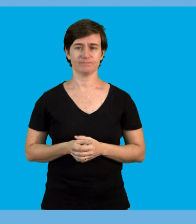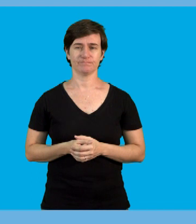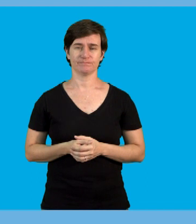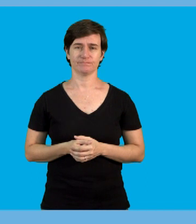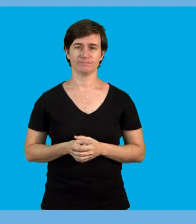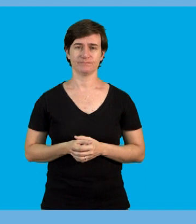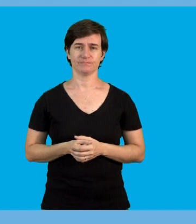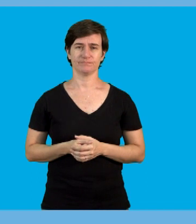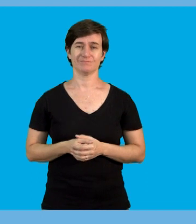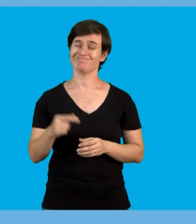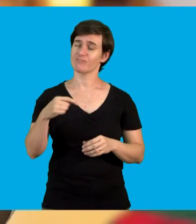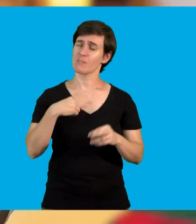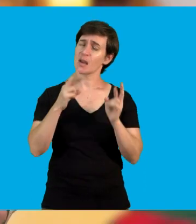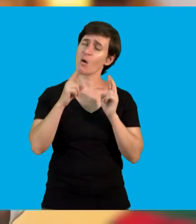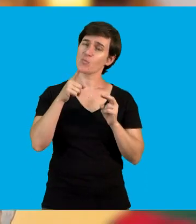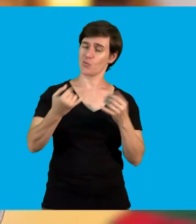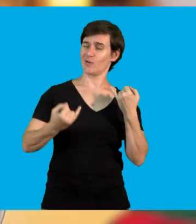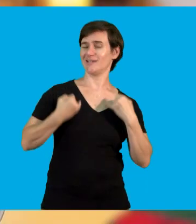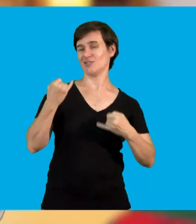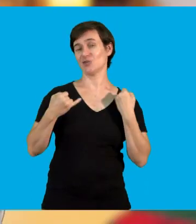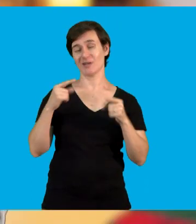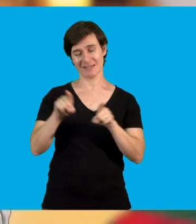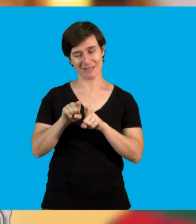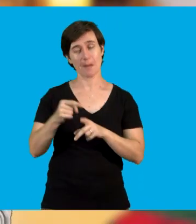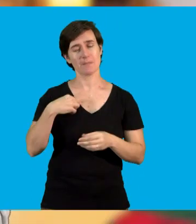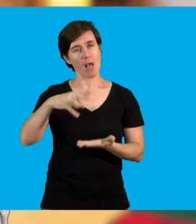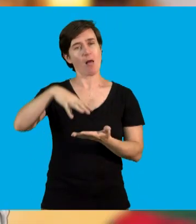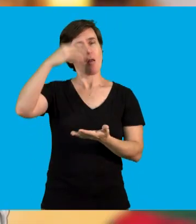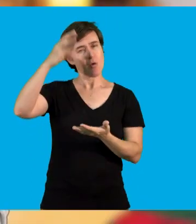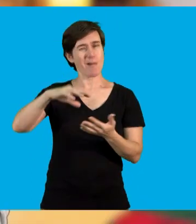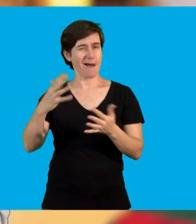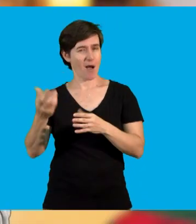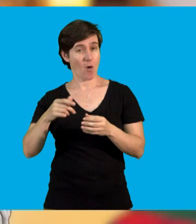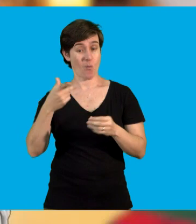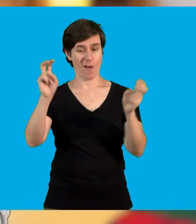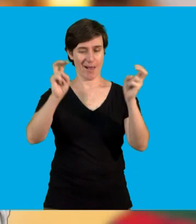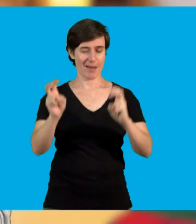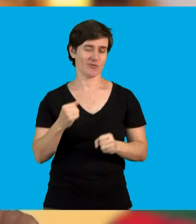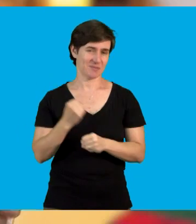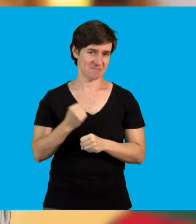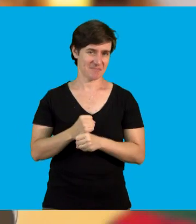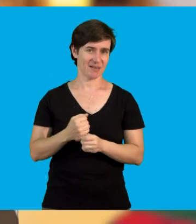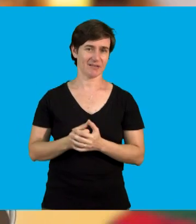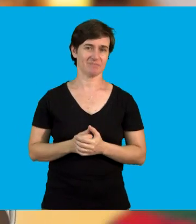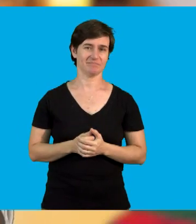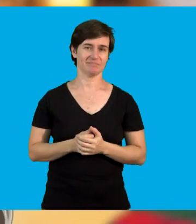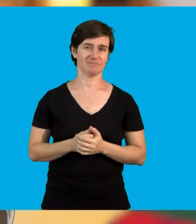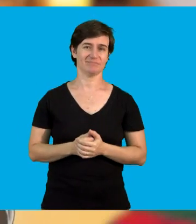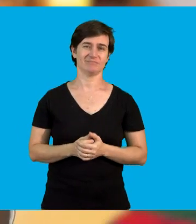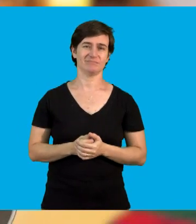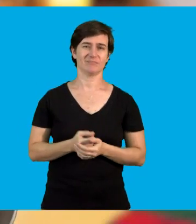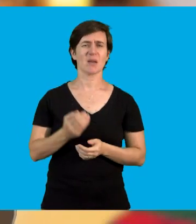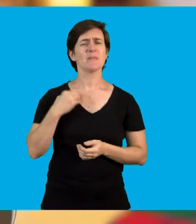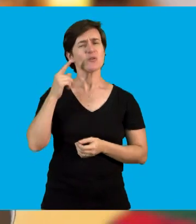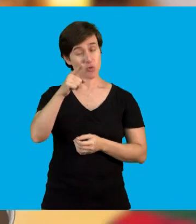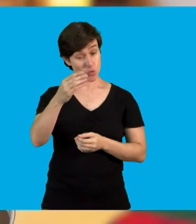So with all of that said, learners, I hope you had as much fun as I did learning about the generating of electricity, and I sure hope now you know